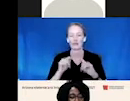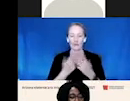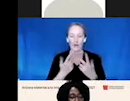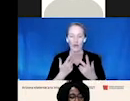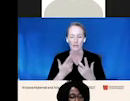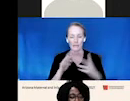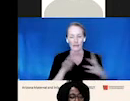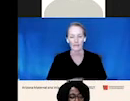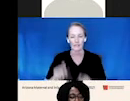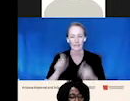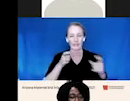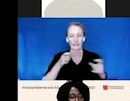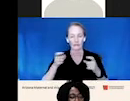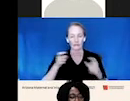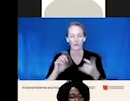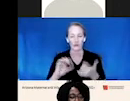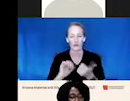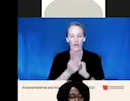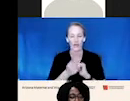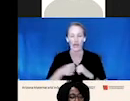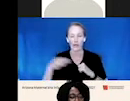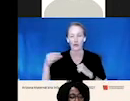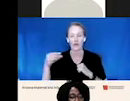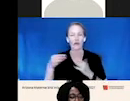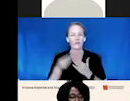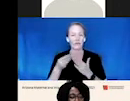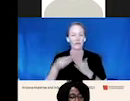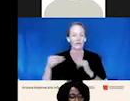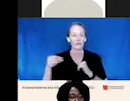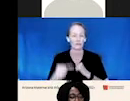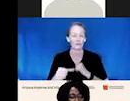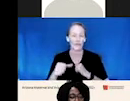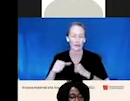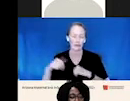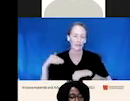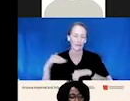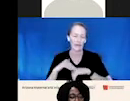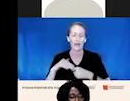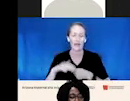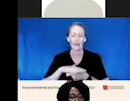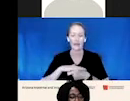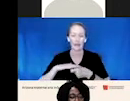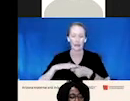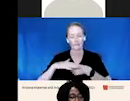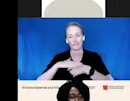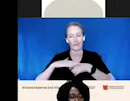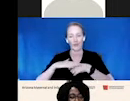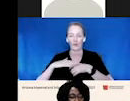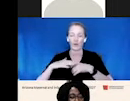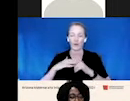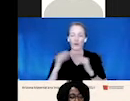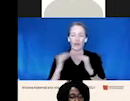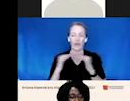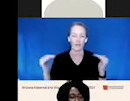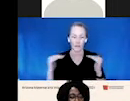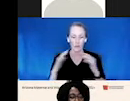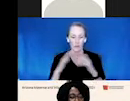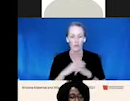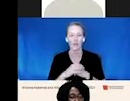is spent at the local level. So we have tribal healthcare corporations that are very much tribally led. Gila